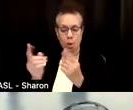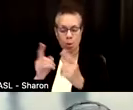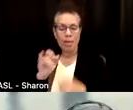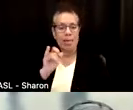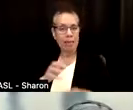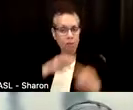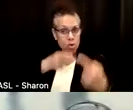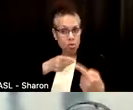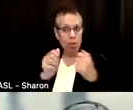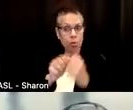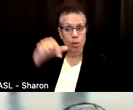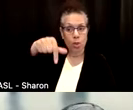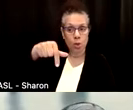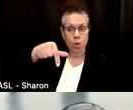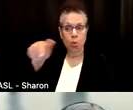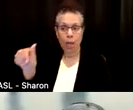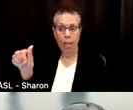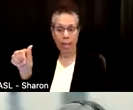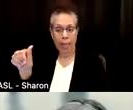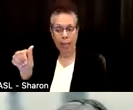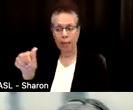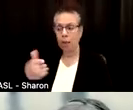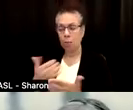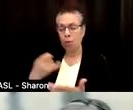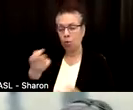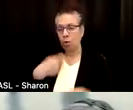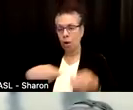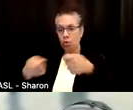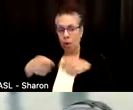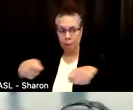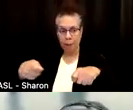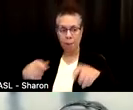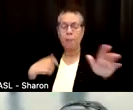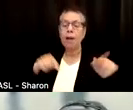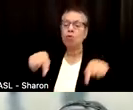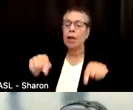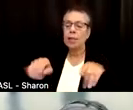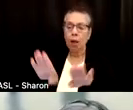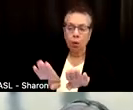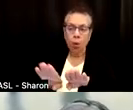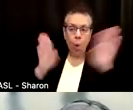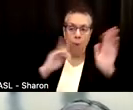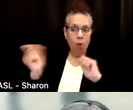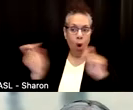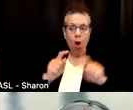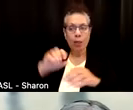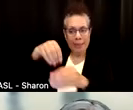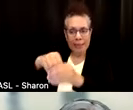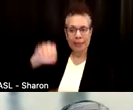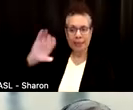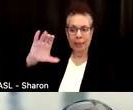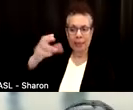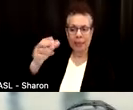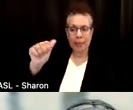with the Q&A chat, before I wrap up questions and answers, I'm going to open the chat to everyone. If you